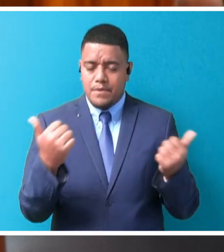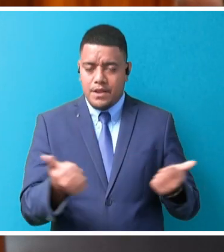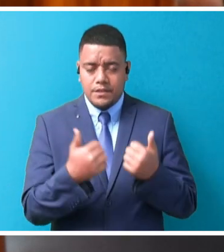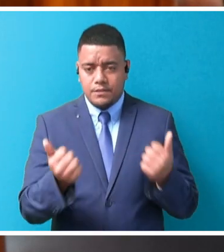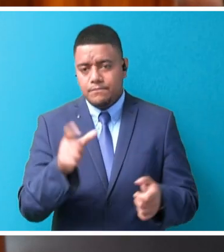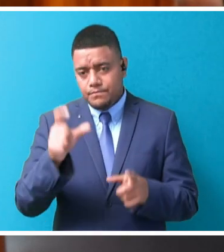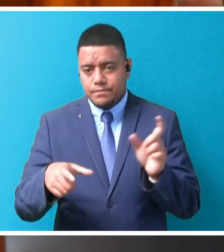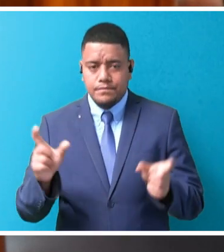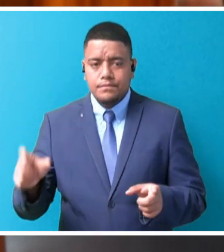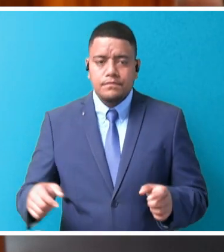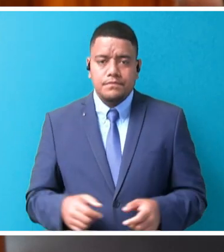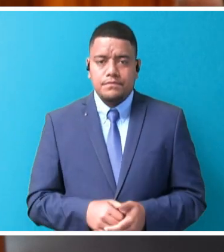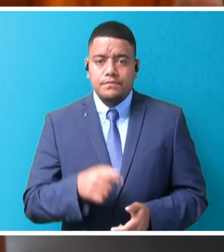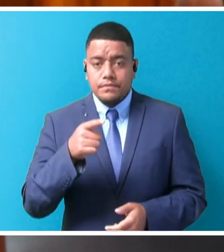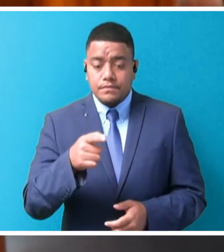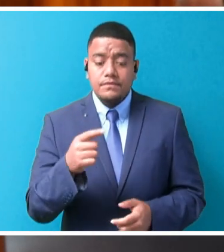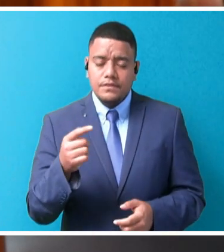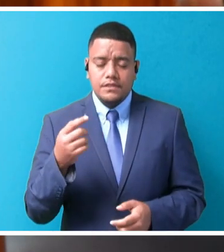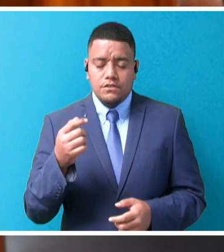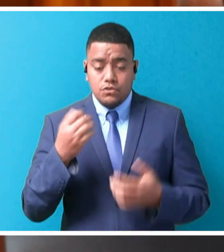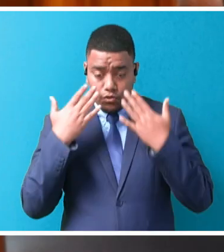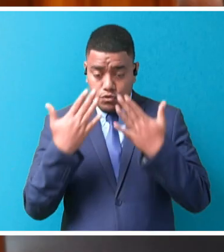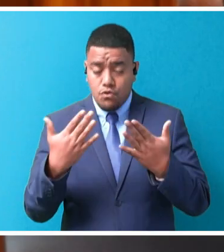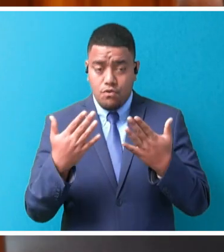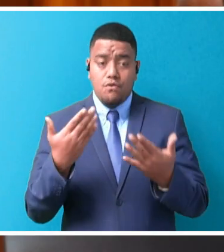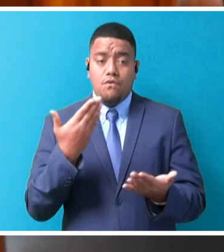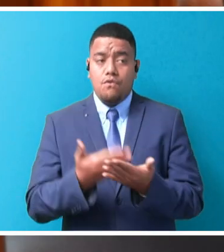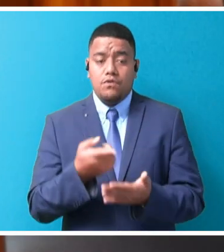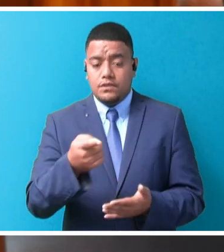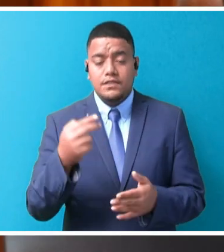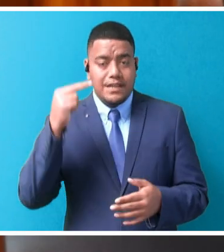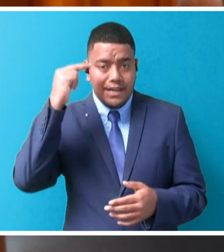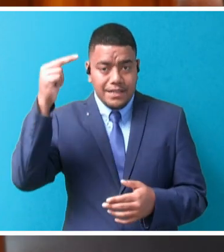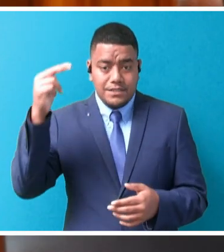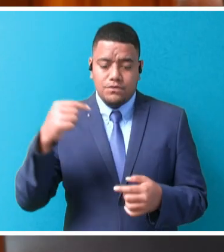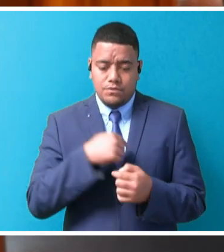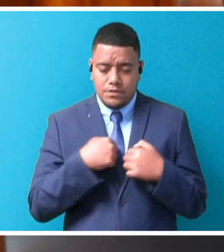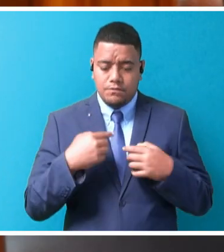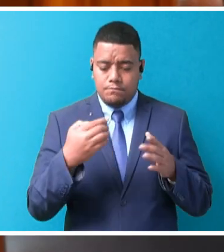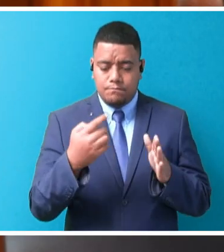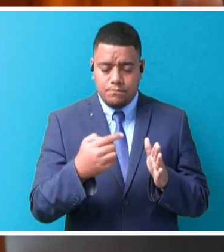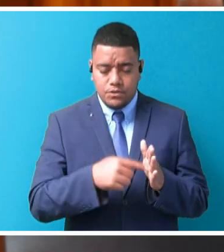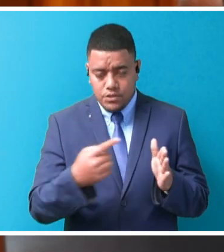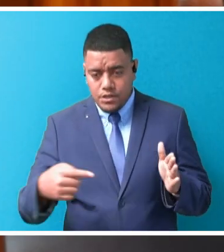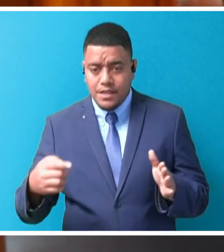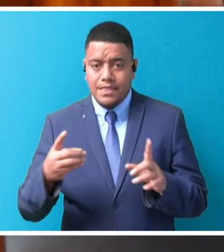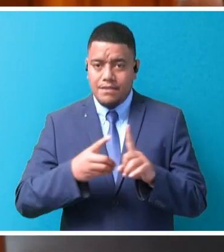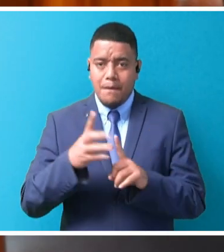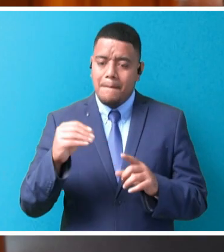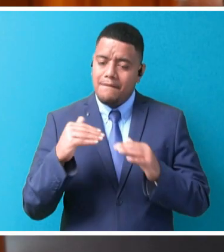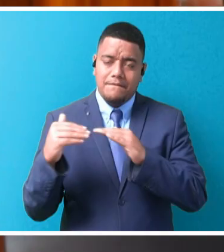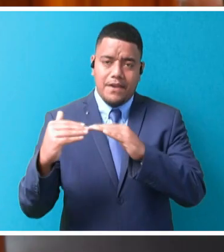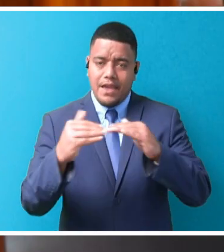Mr. Speaker, sir, His Excellency's reflection on the national journey and reminder that development must be fair and